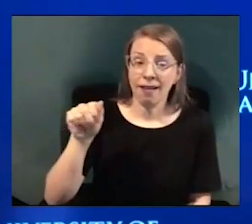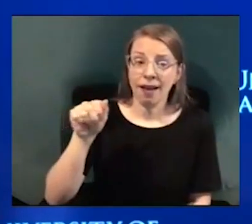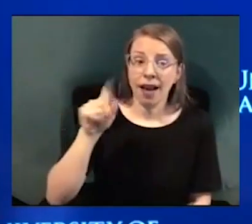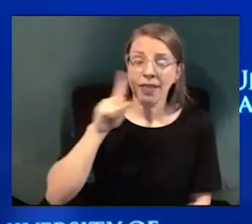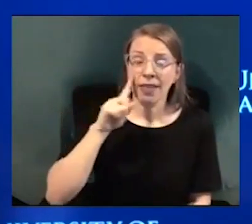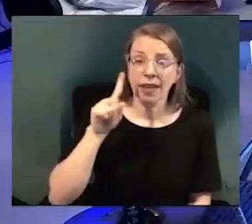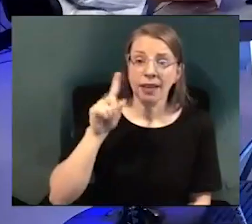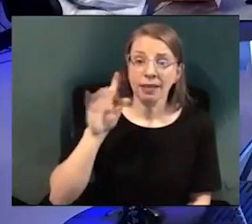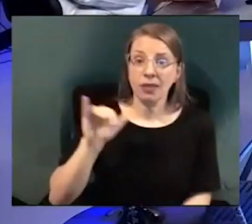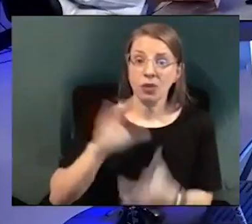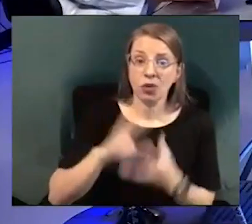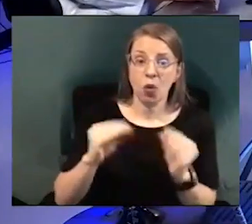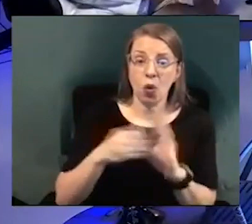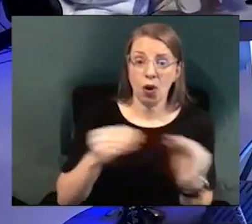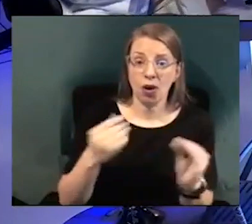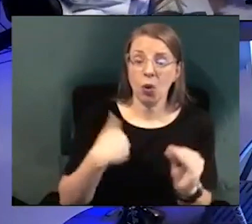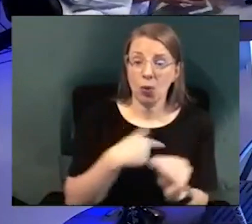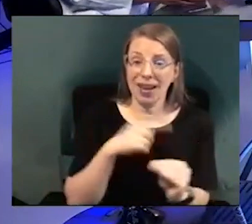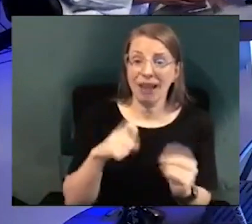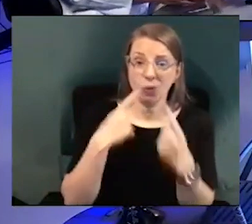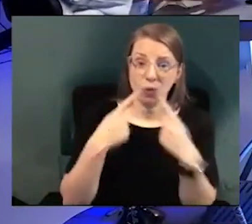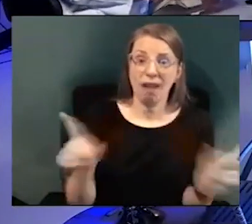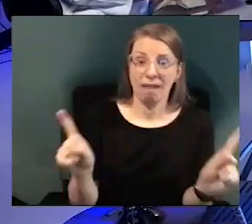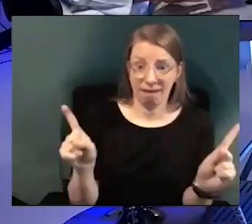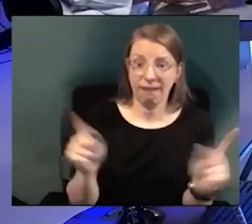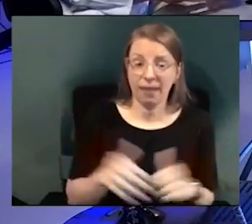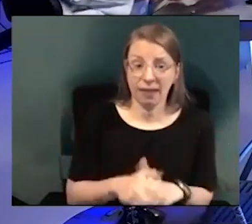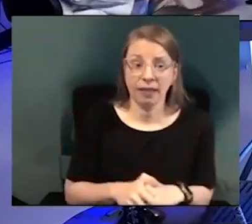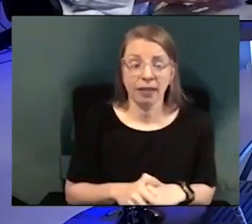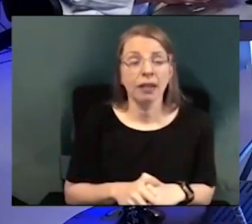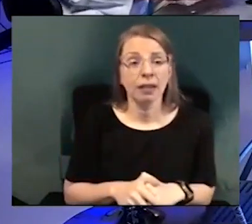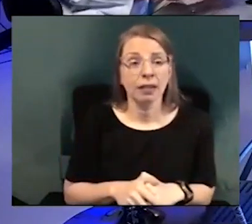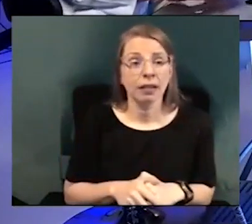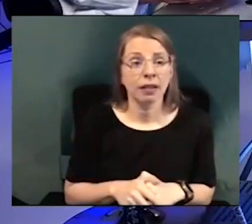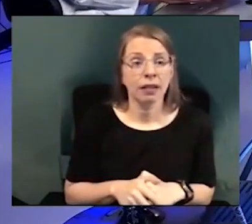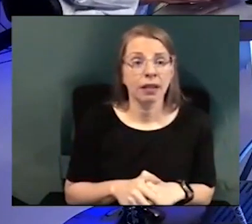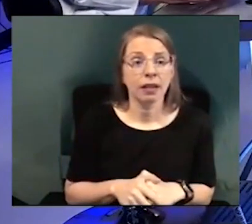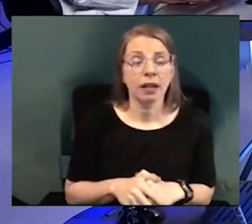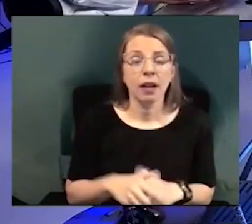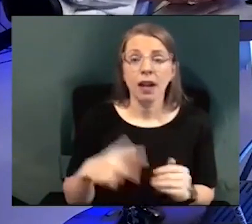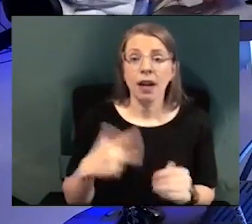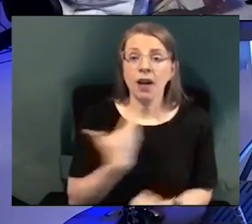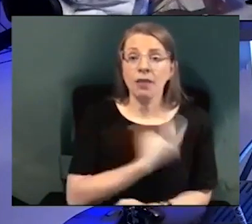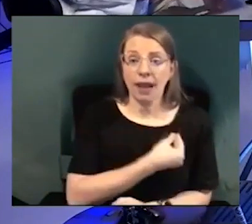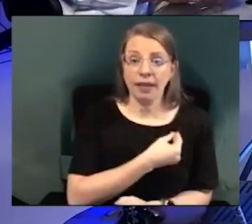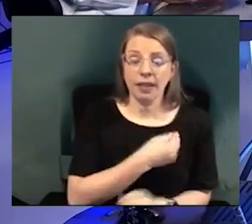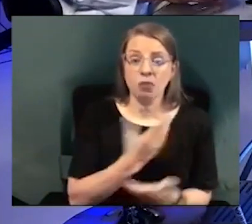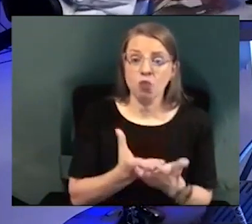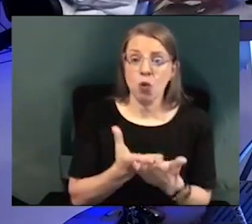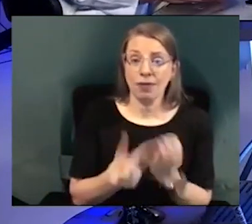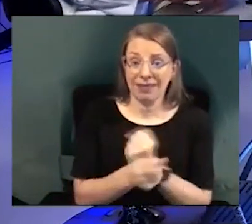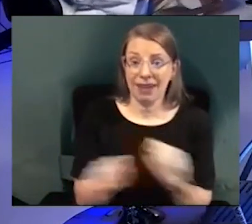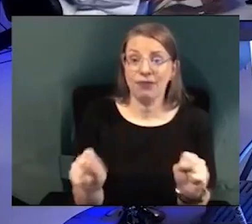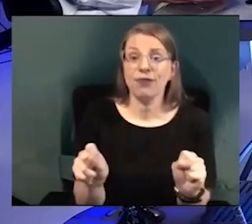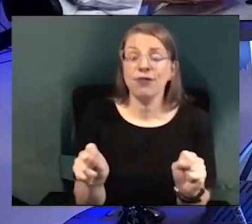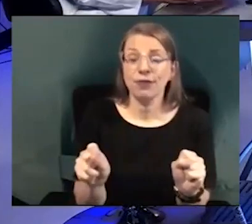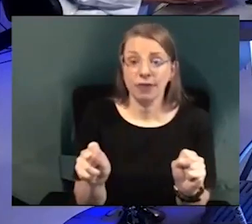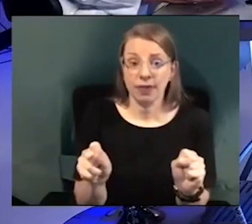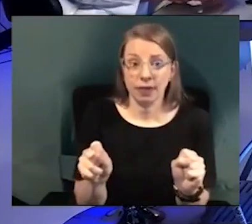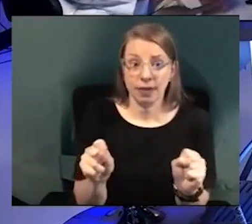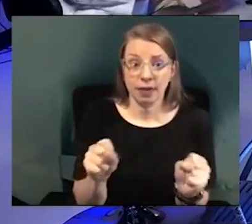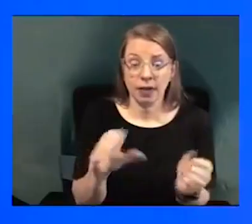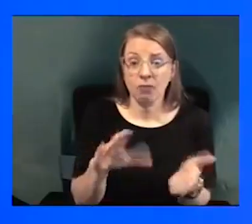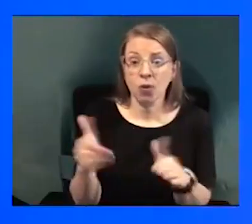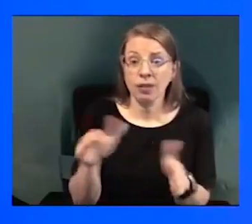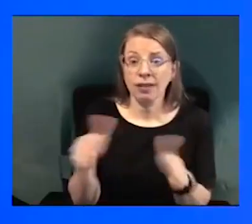have to tell. Yeah, it's proven, the vaccine's proven to be safe. They are morbidity and mortality saving,